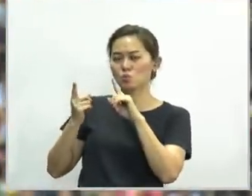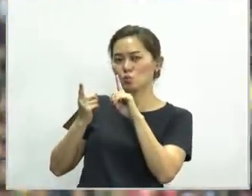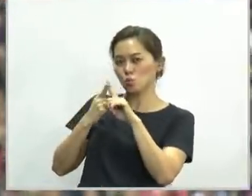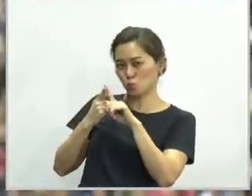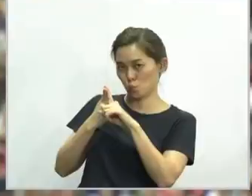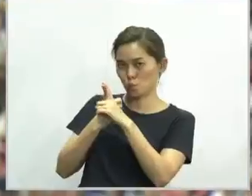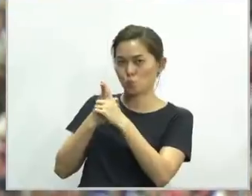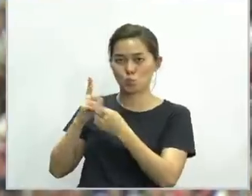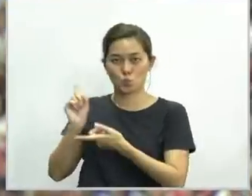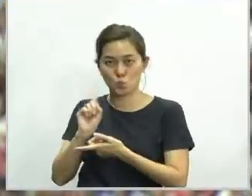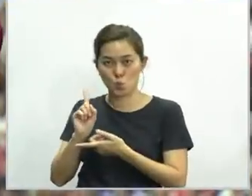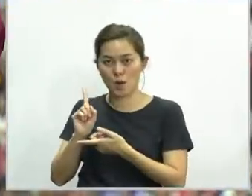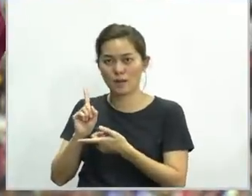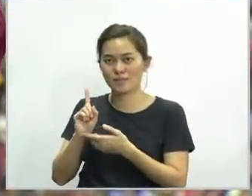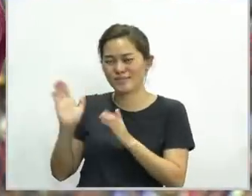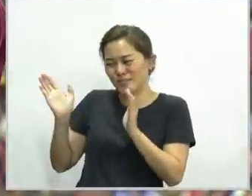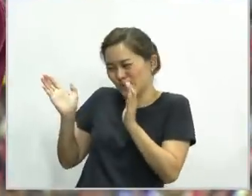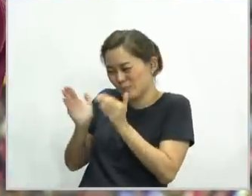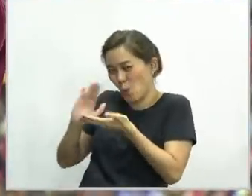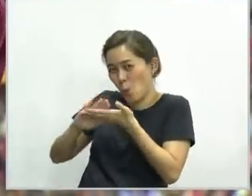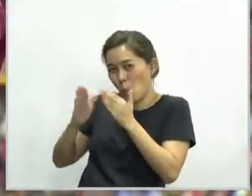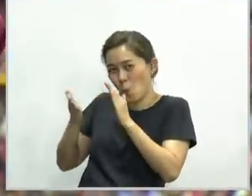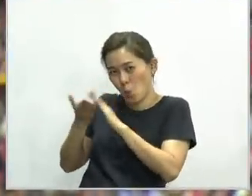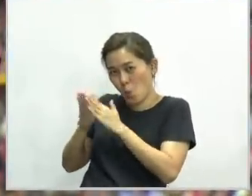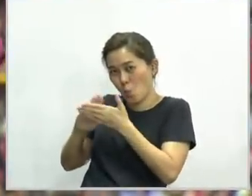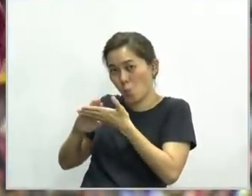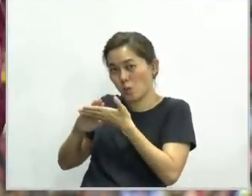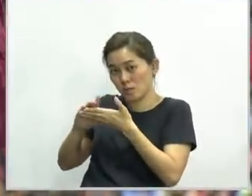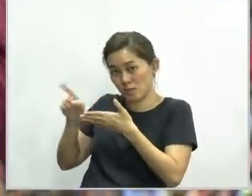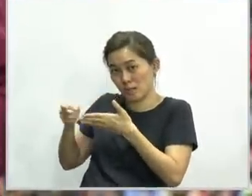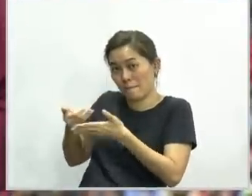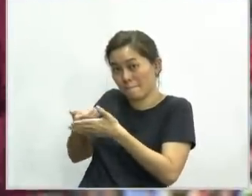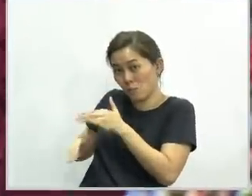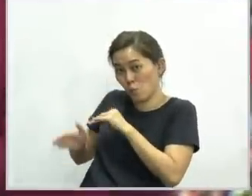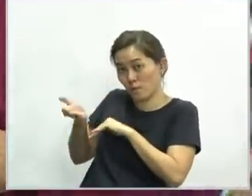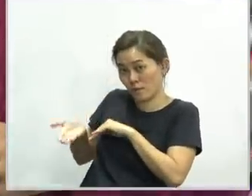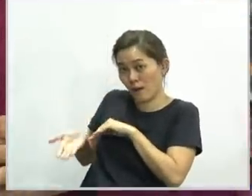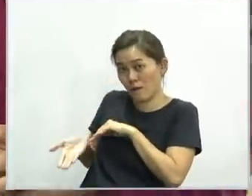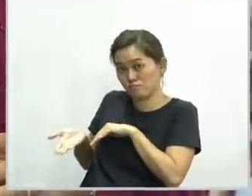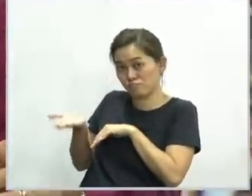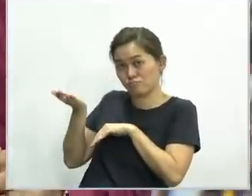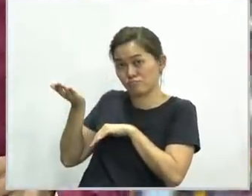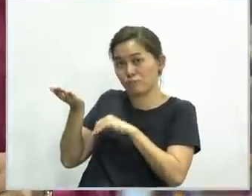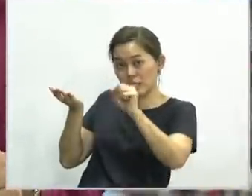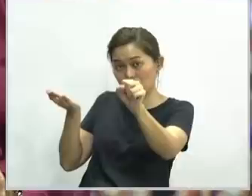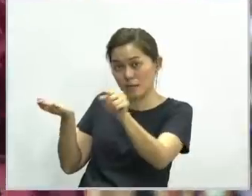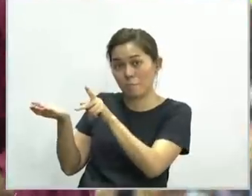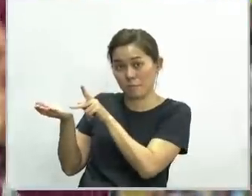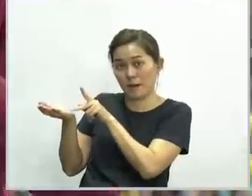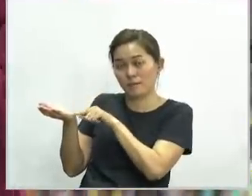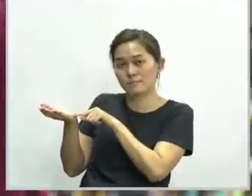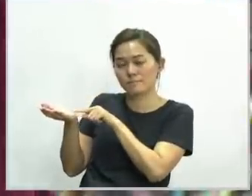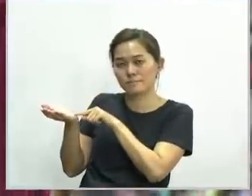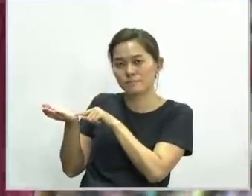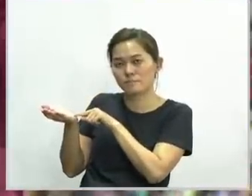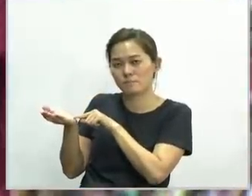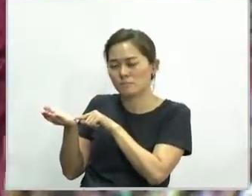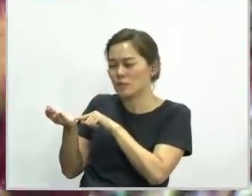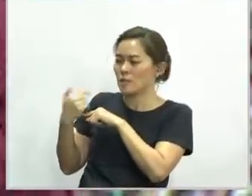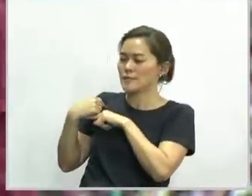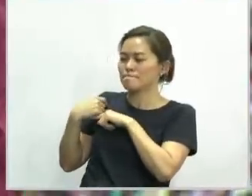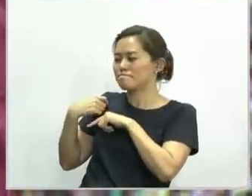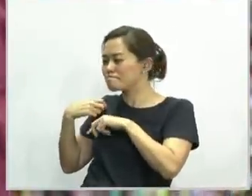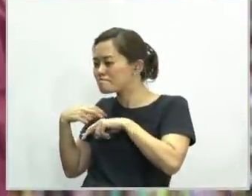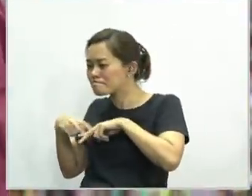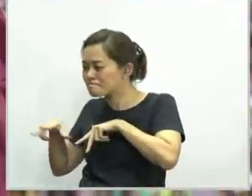small rural community where he was born and brought up. And as he's walking